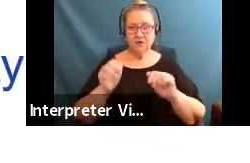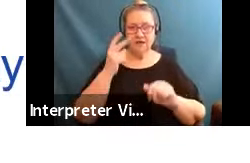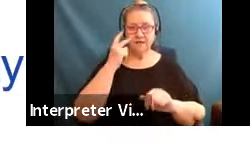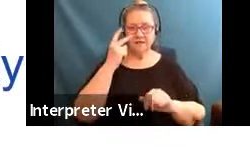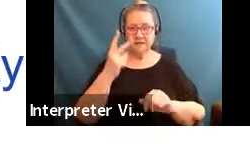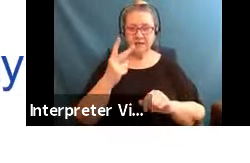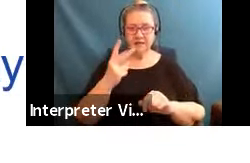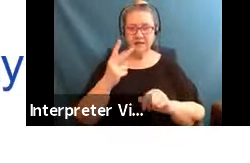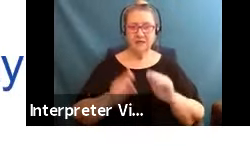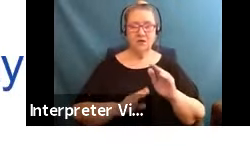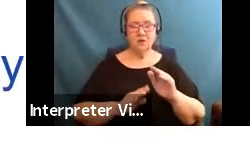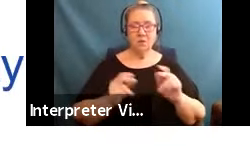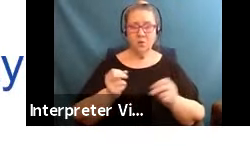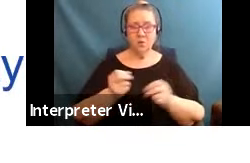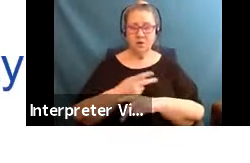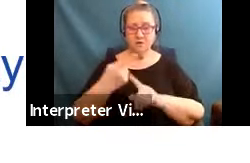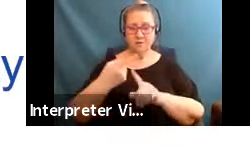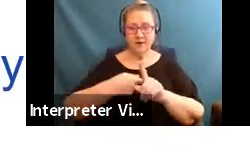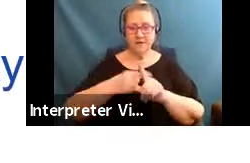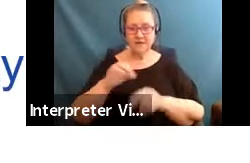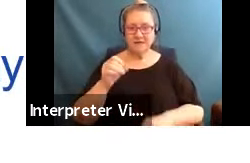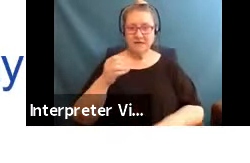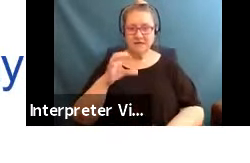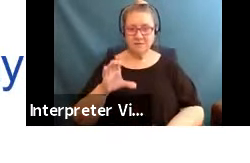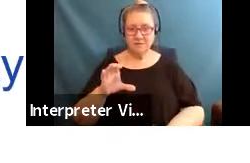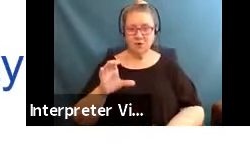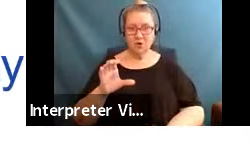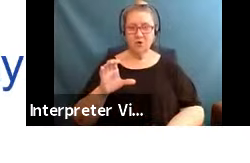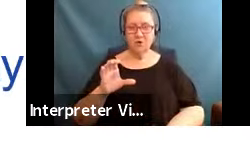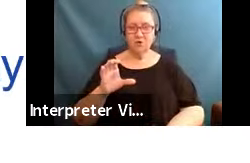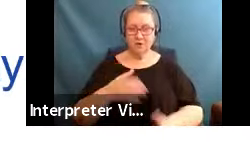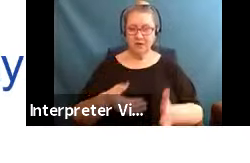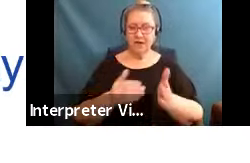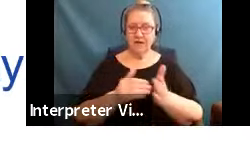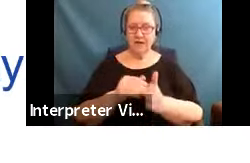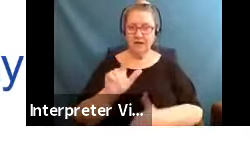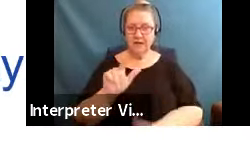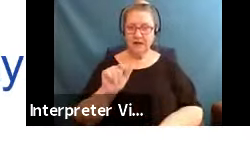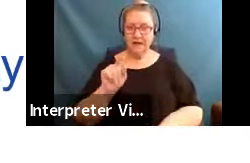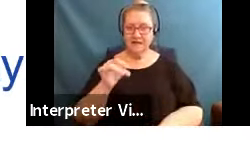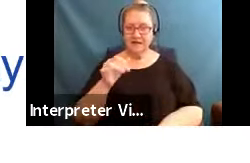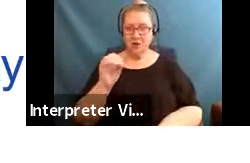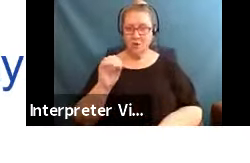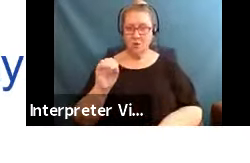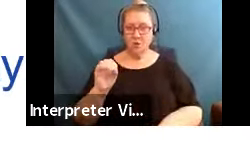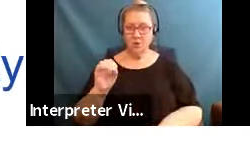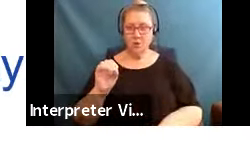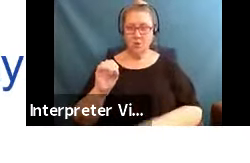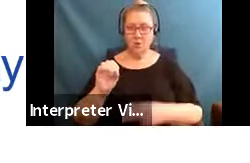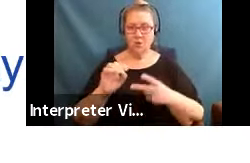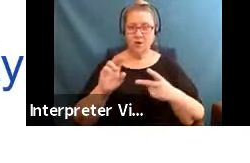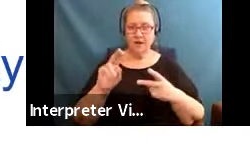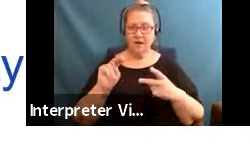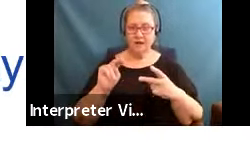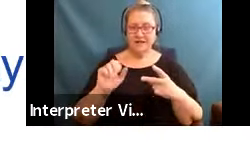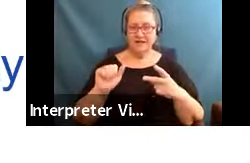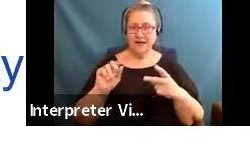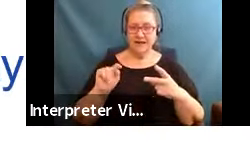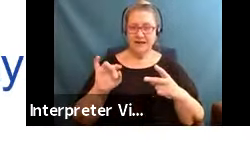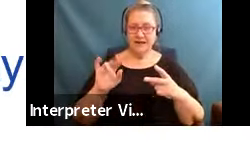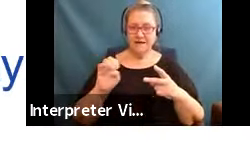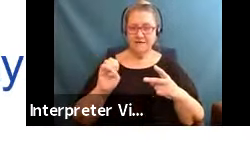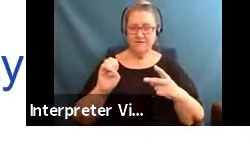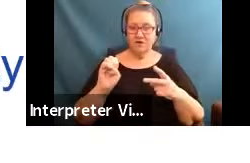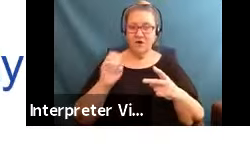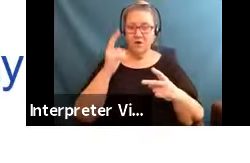December peak. And again, our Latino population, our Native Hawaiian and API population have